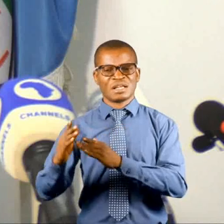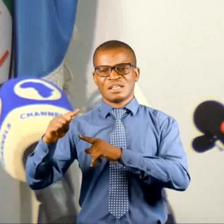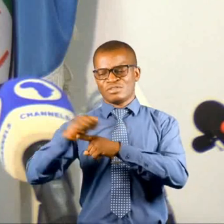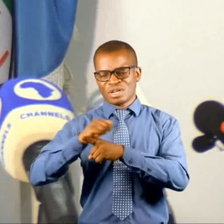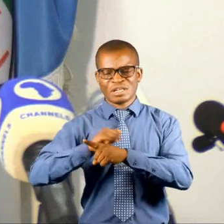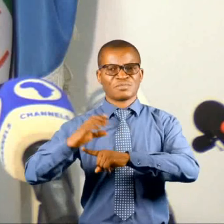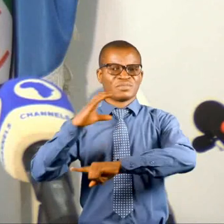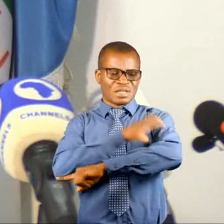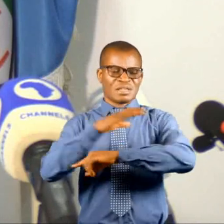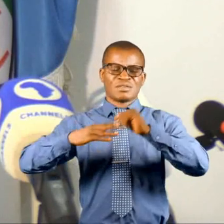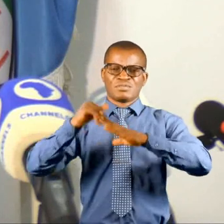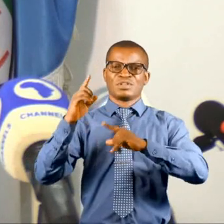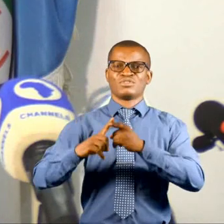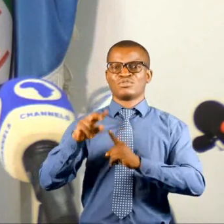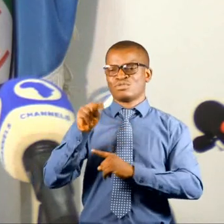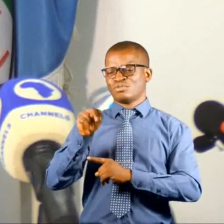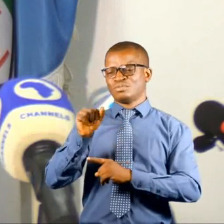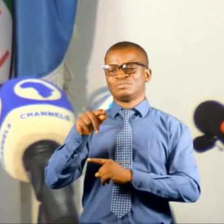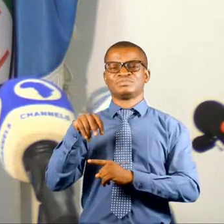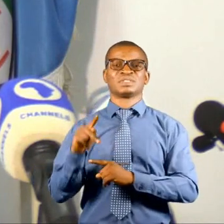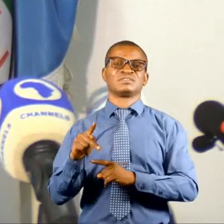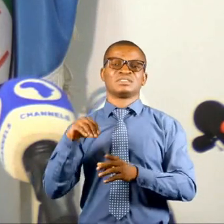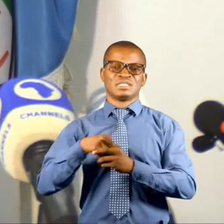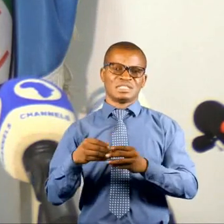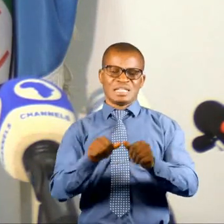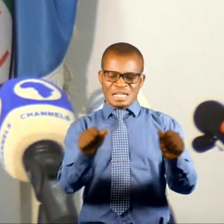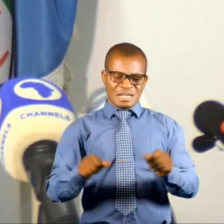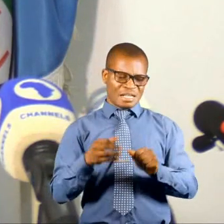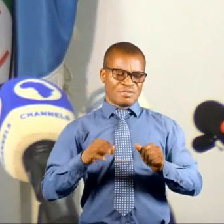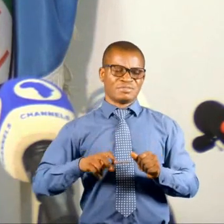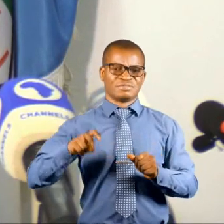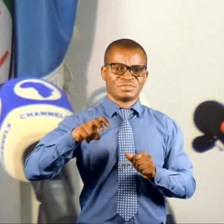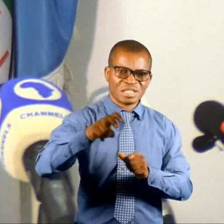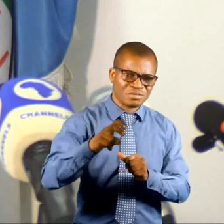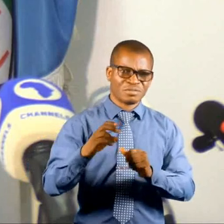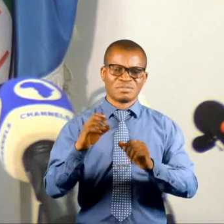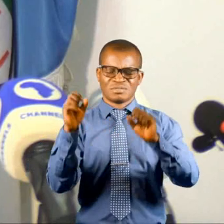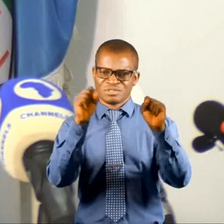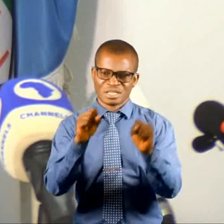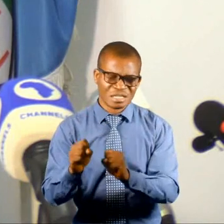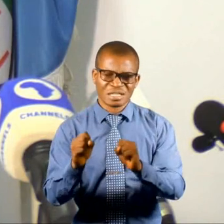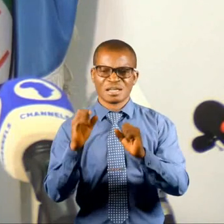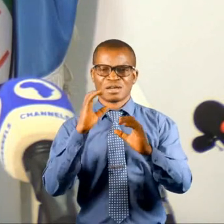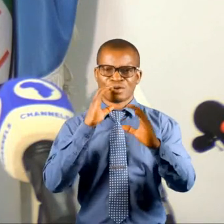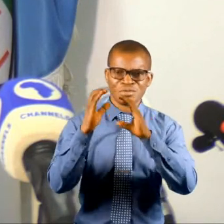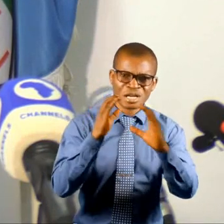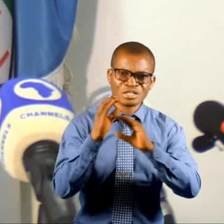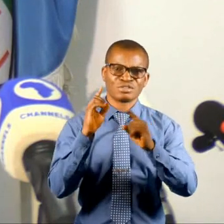training and capacity building to NAPTIP in the field of migration, strategic